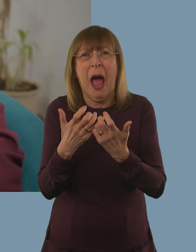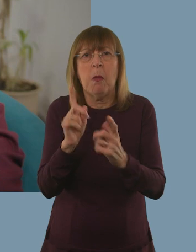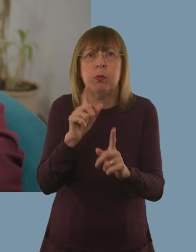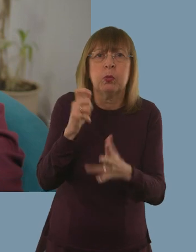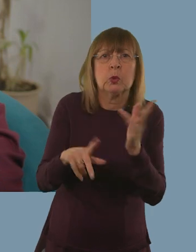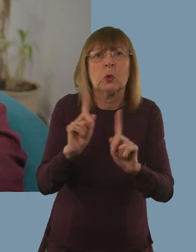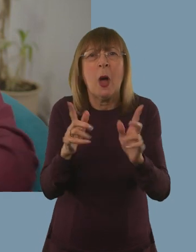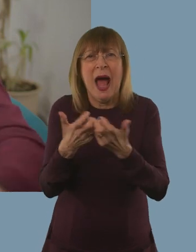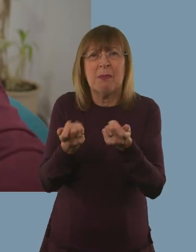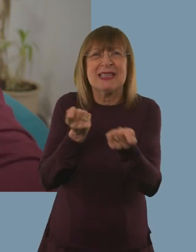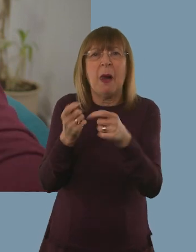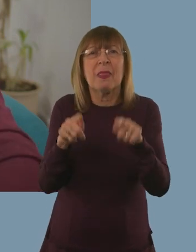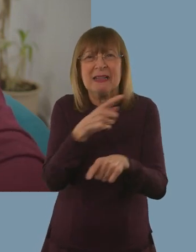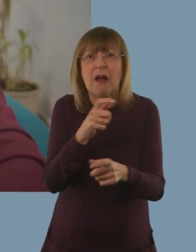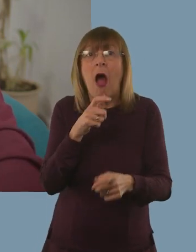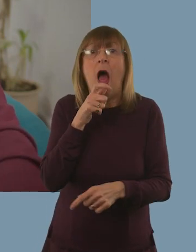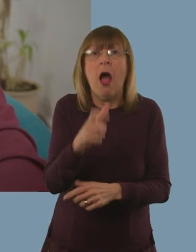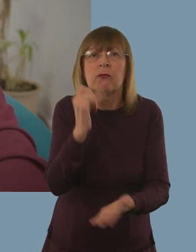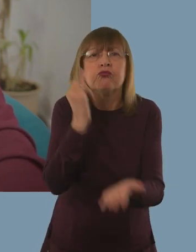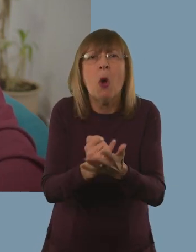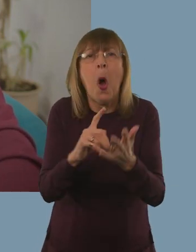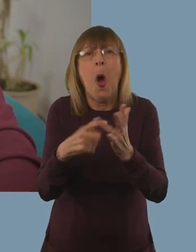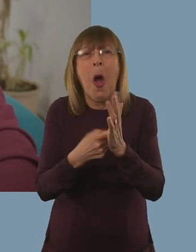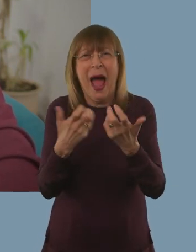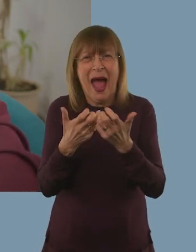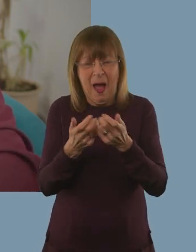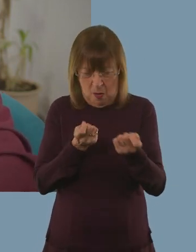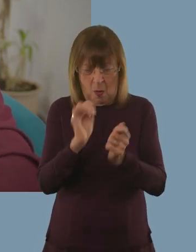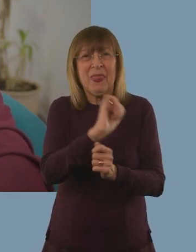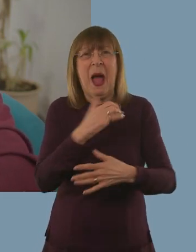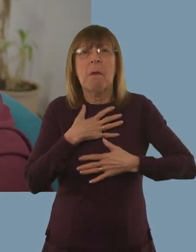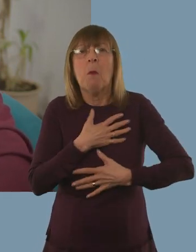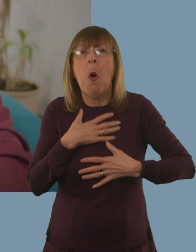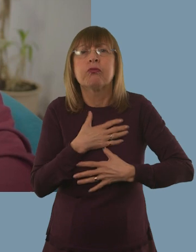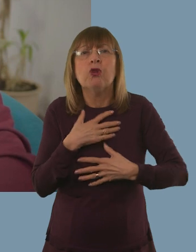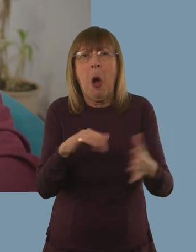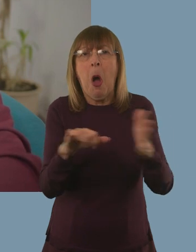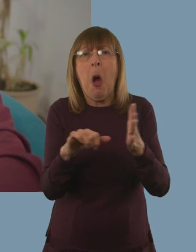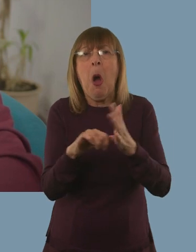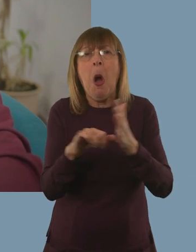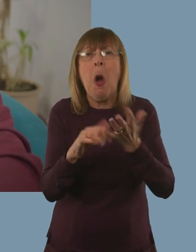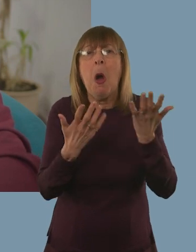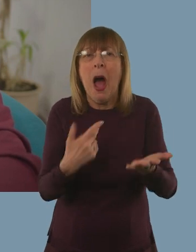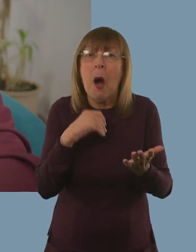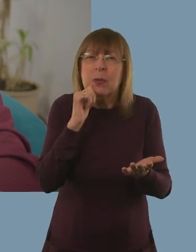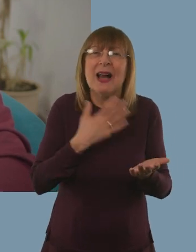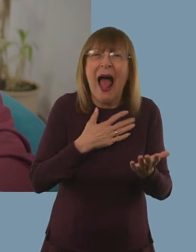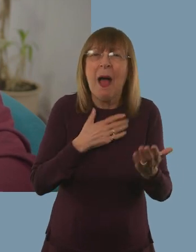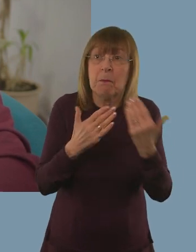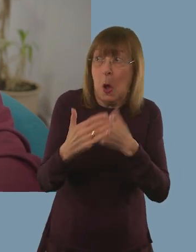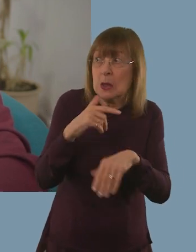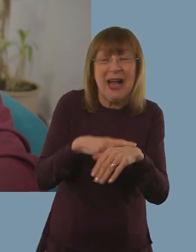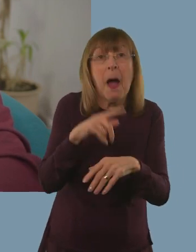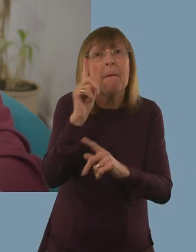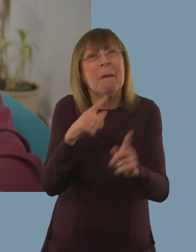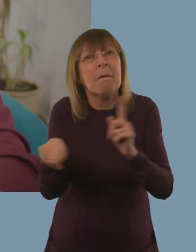with it, or whether they're going to say the wrong thing, or how to deal with their own emotions. So yeah, I would have liked a